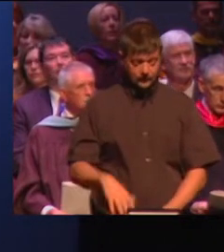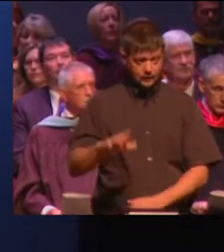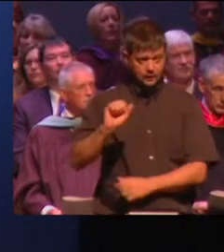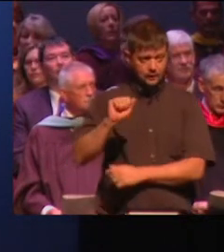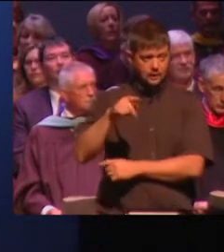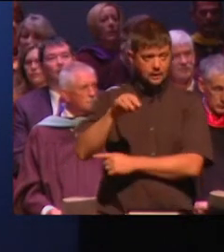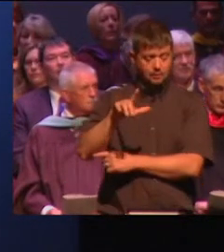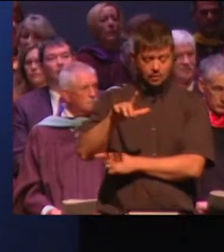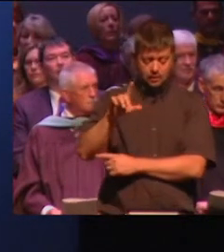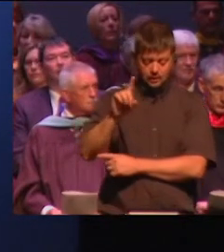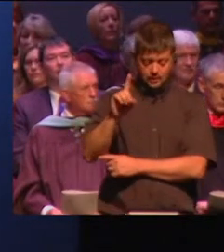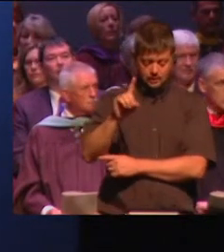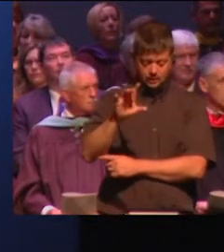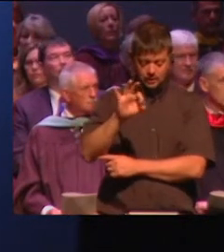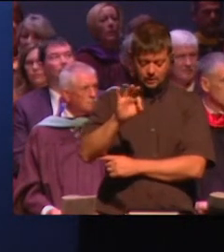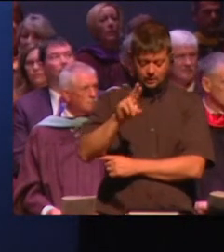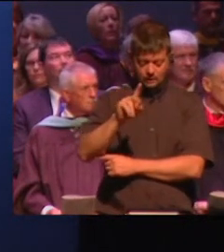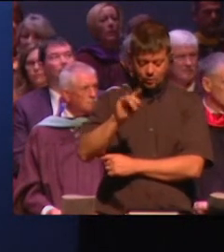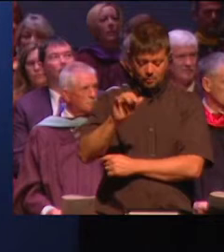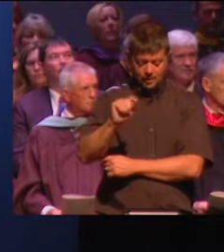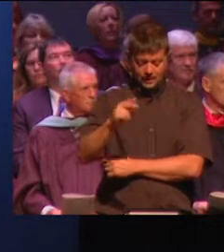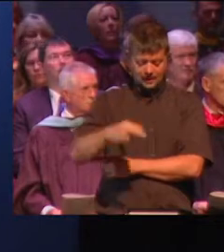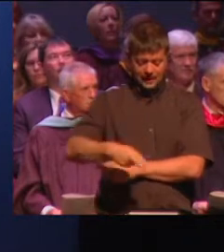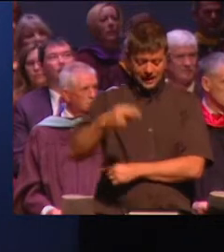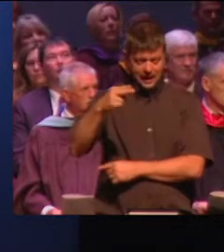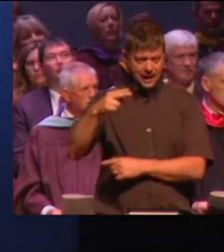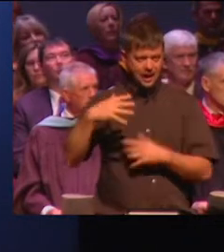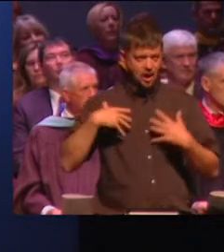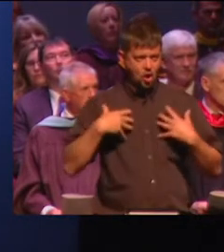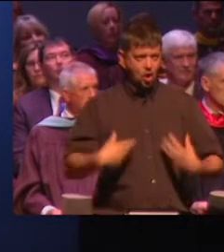April D. Fulbright High Honors.